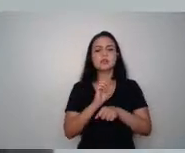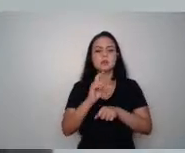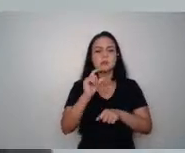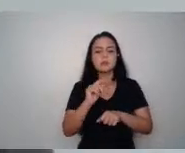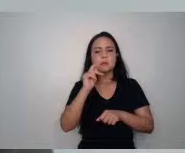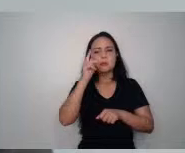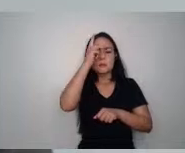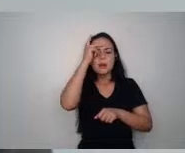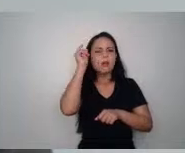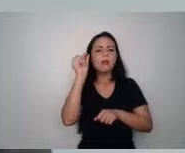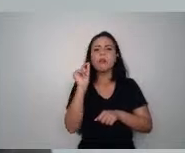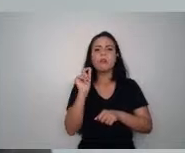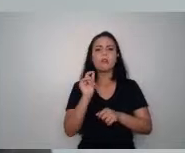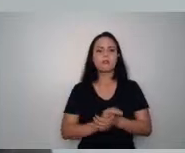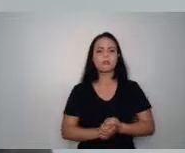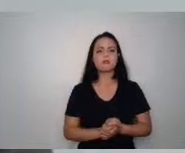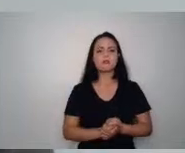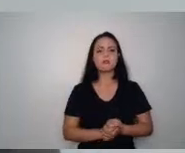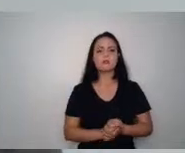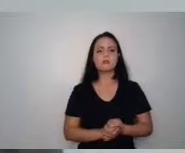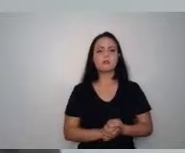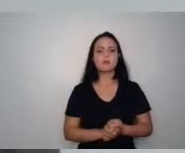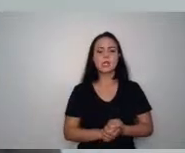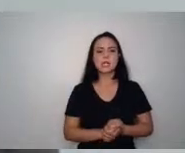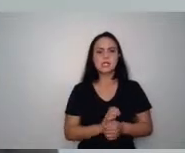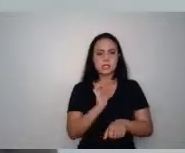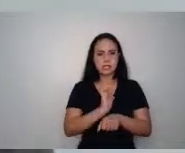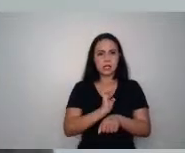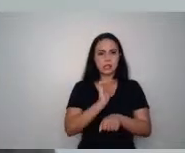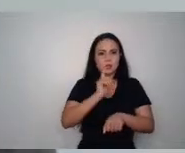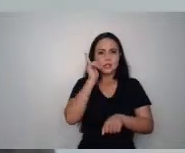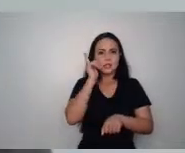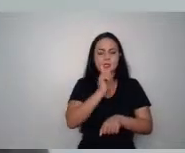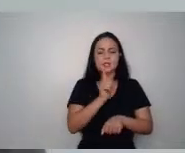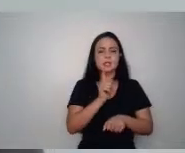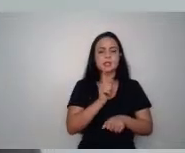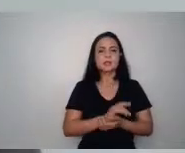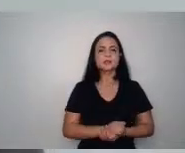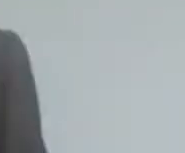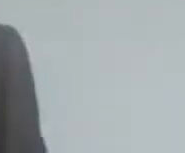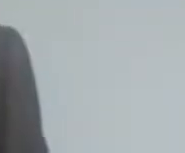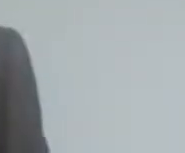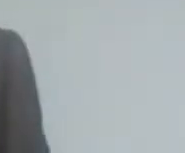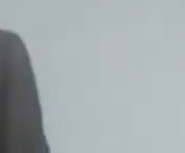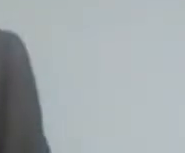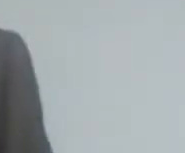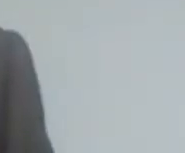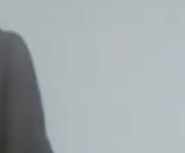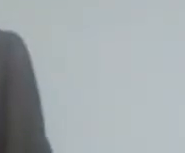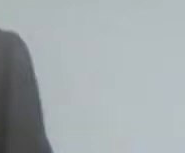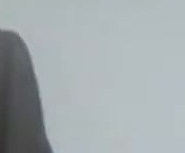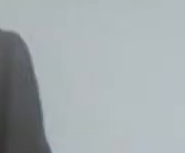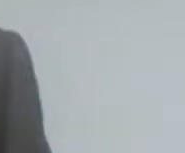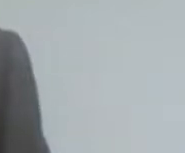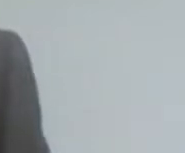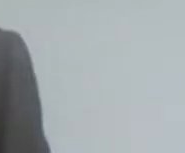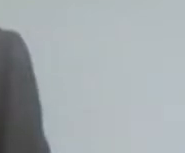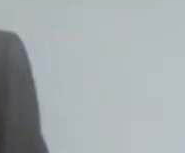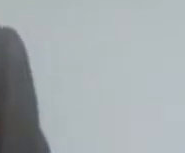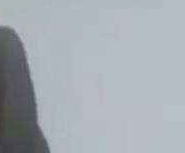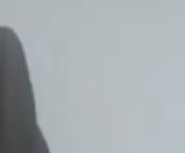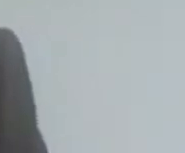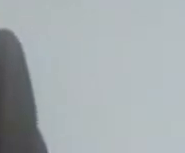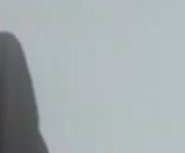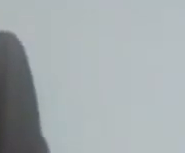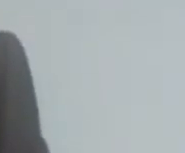state, and whenever I say there's a minimum state or a smaller state, to the smaller state is going to affect who?